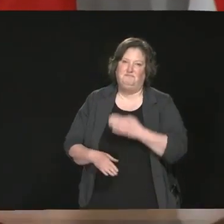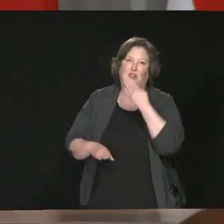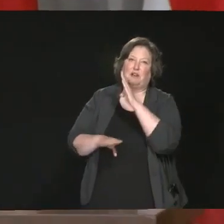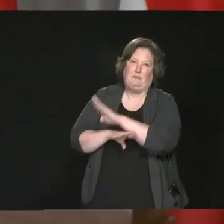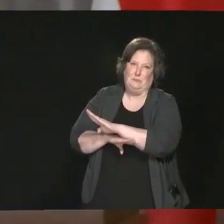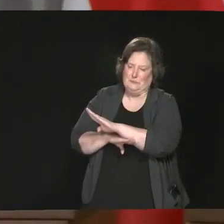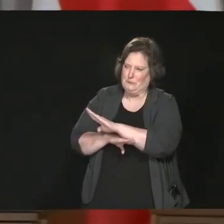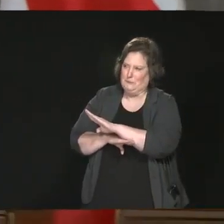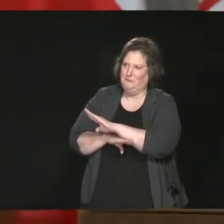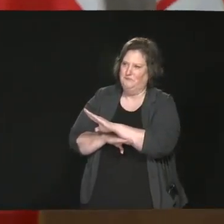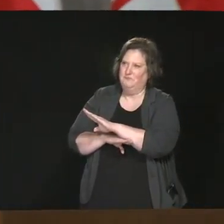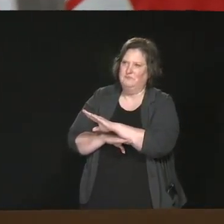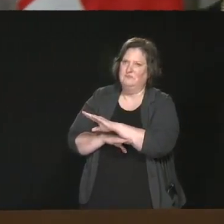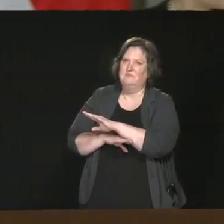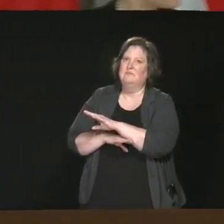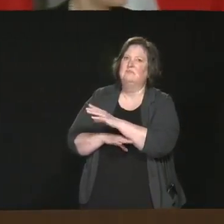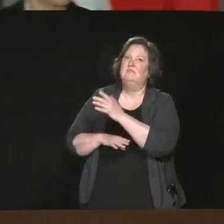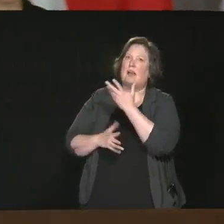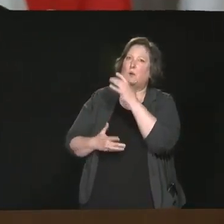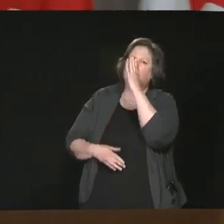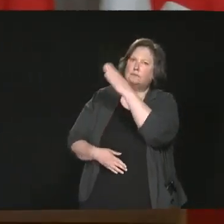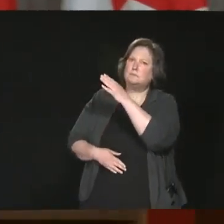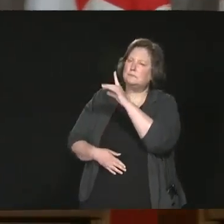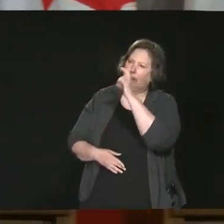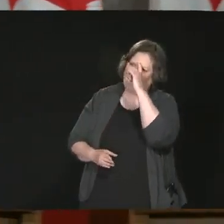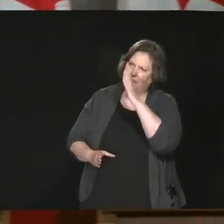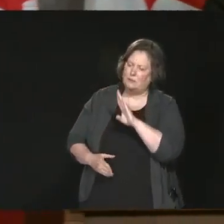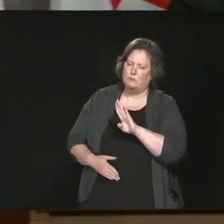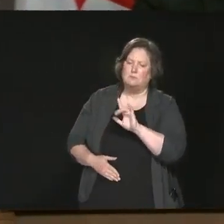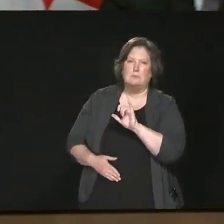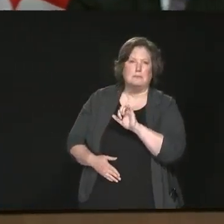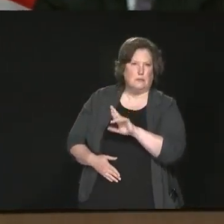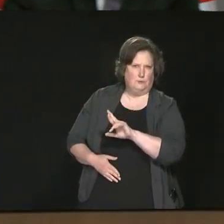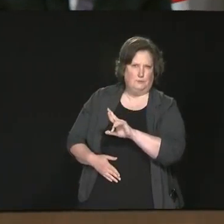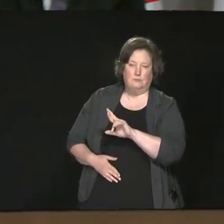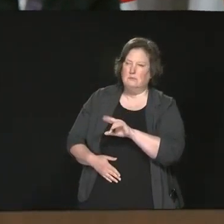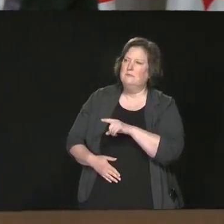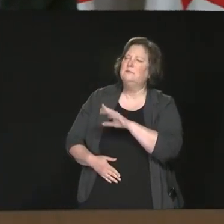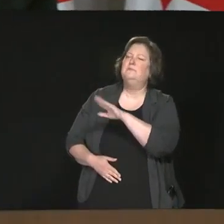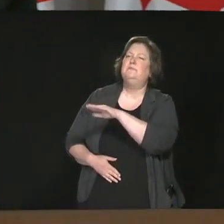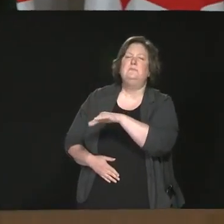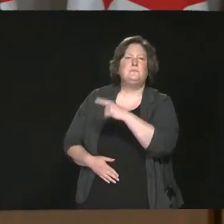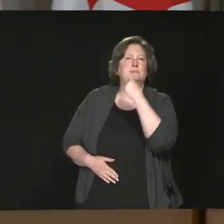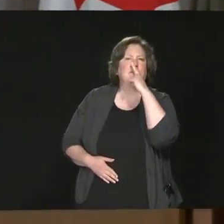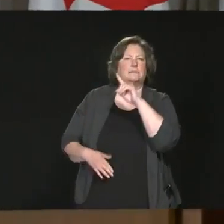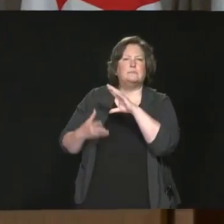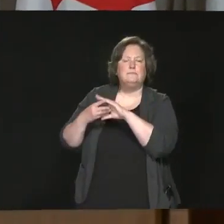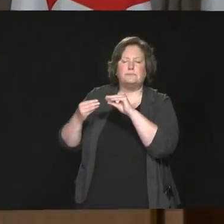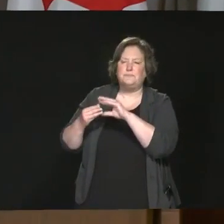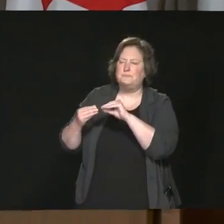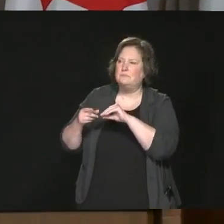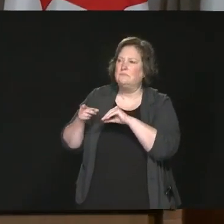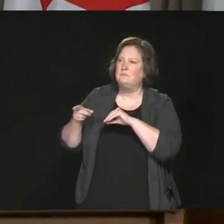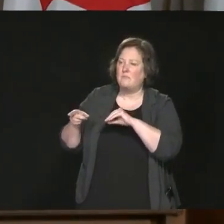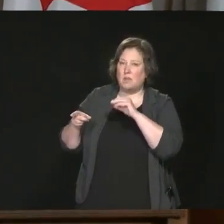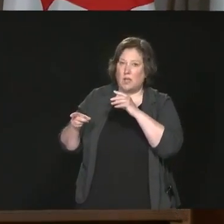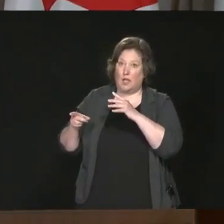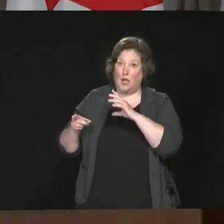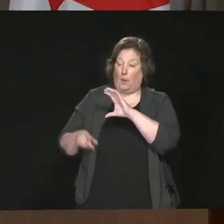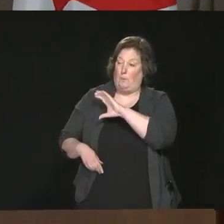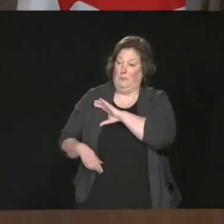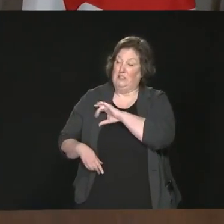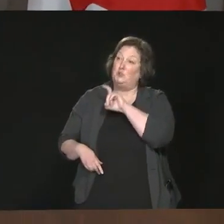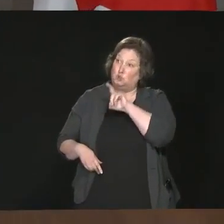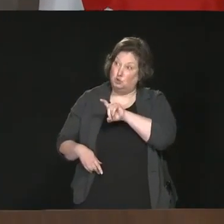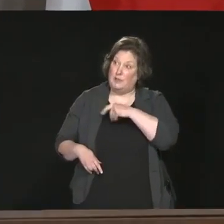Blair. First off, Minister, I wonder if you could talk about whether or not you see any value in police wearing body cameras and what the pros and cons of that